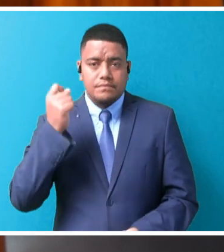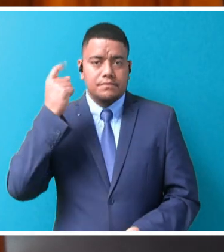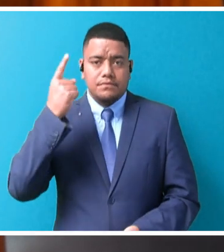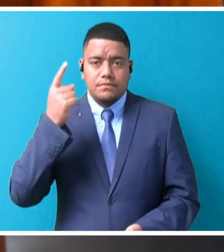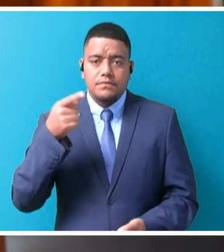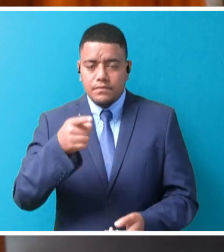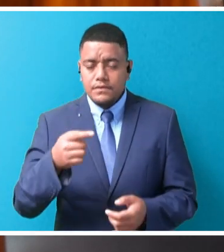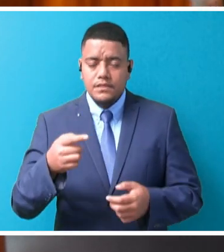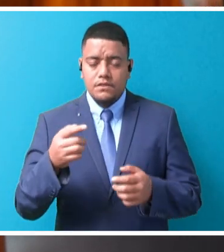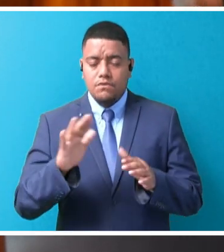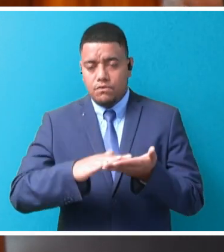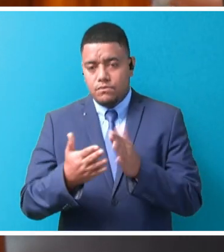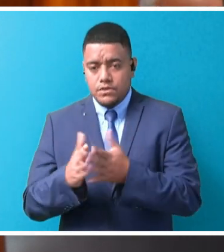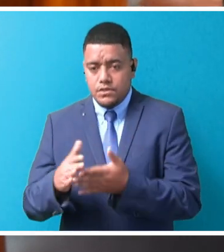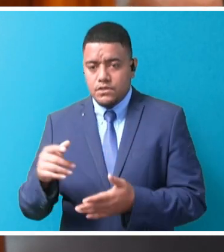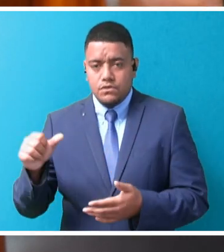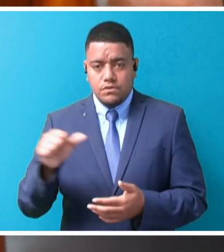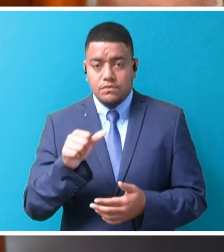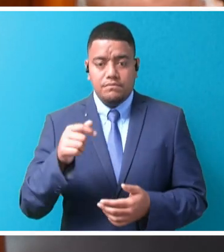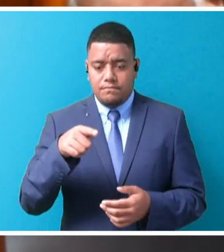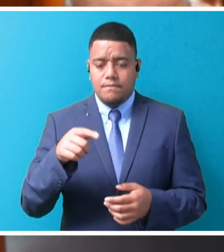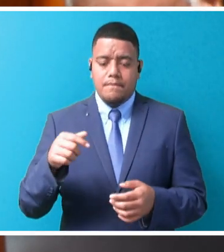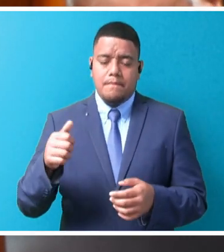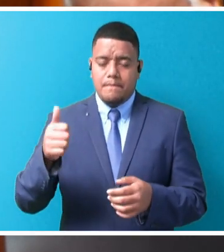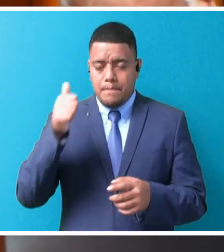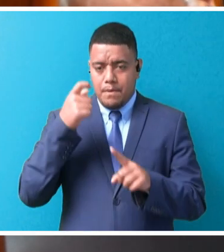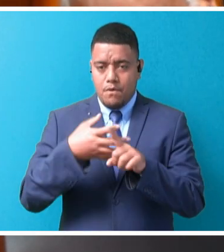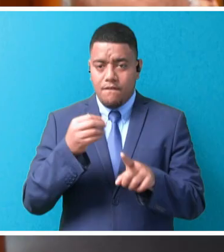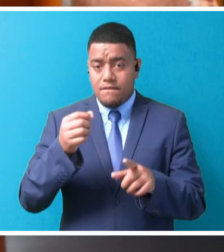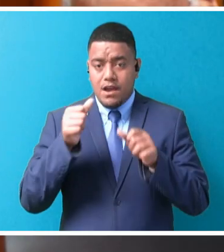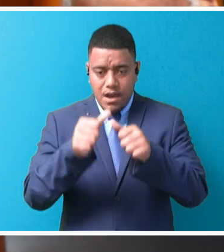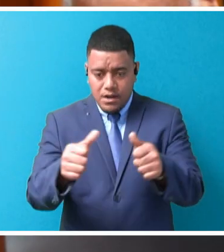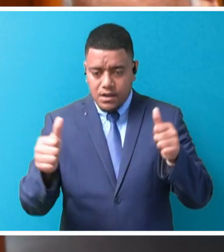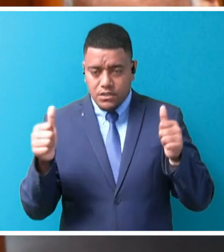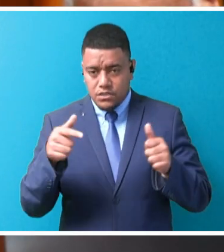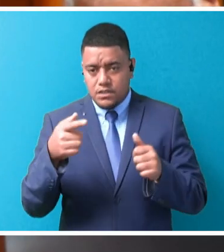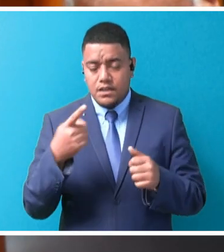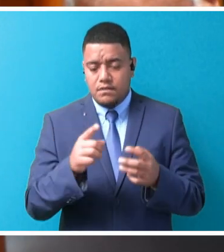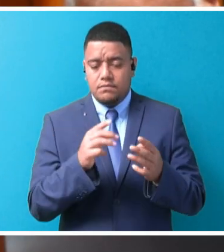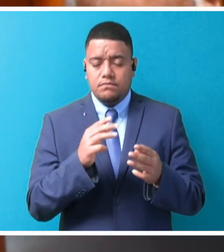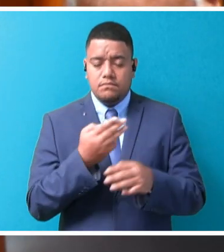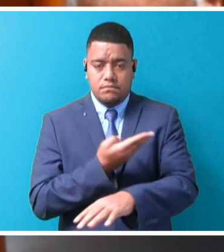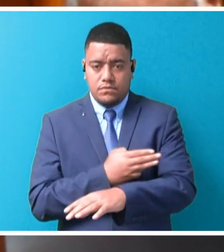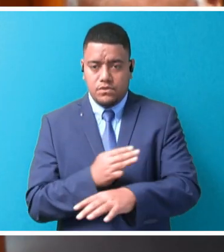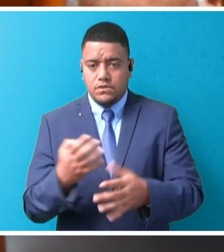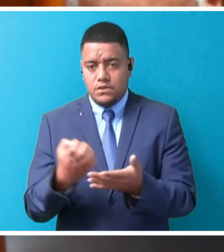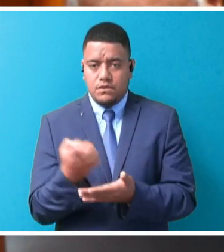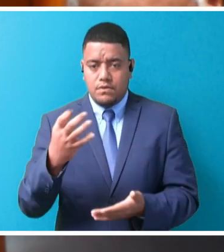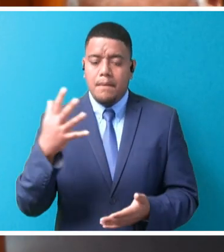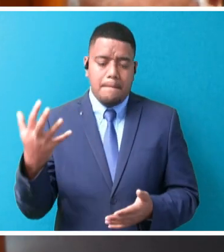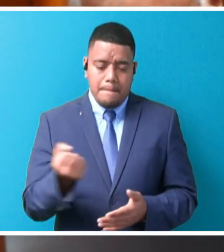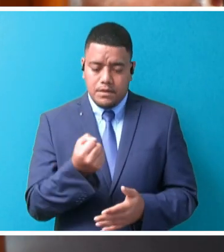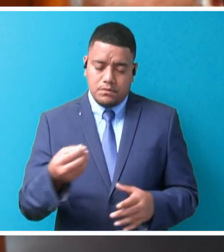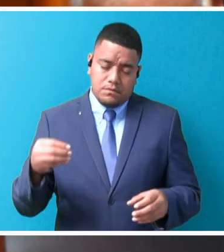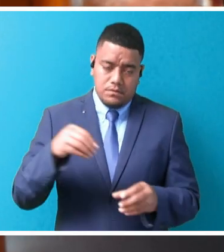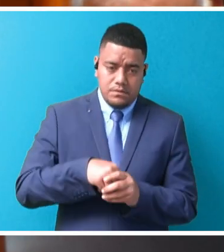rural and maritime communities, often the backbone of our agriculture and marine economies, must be integrated